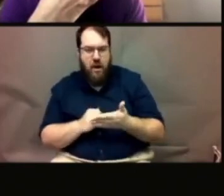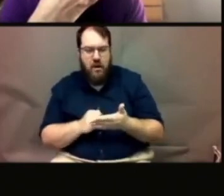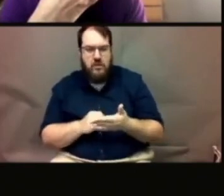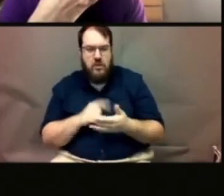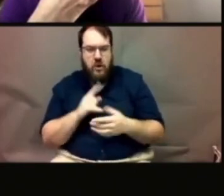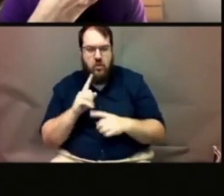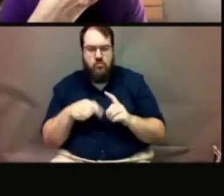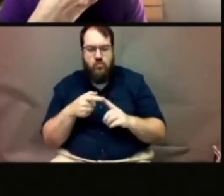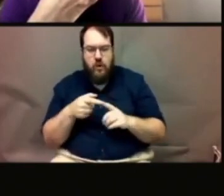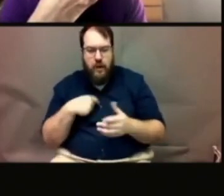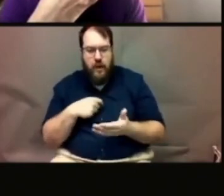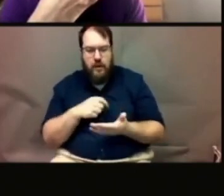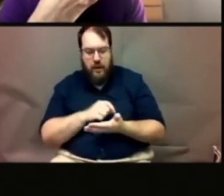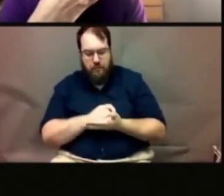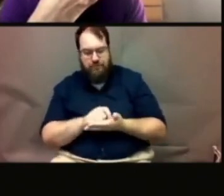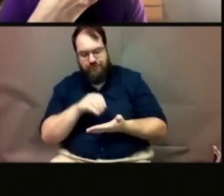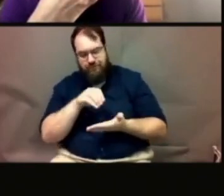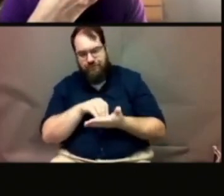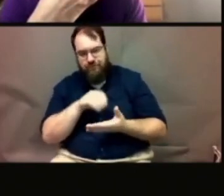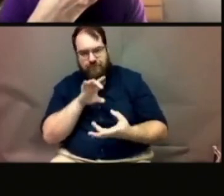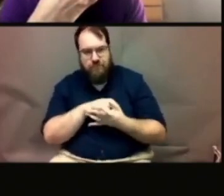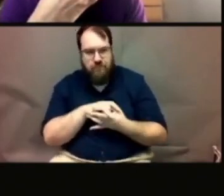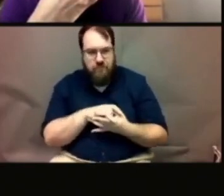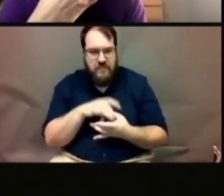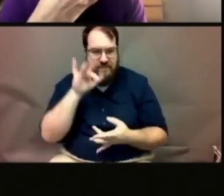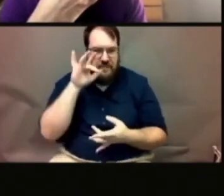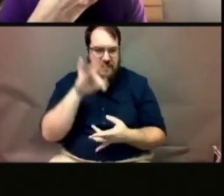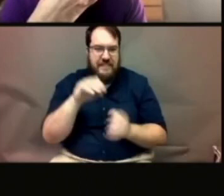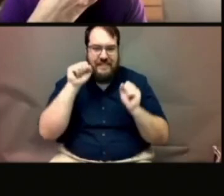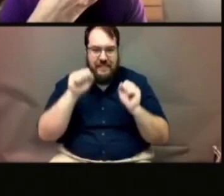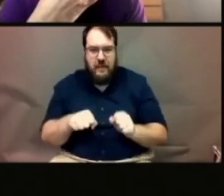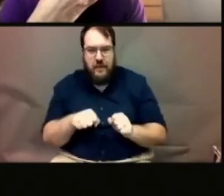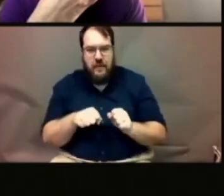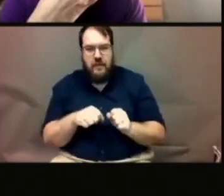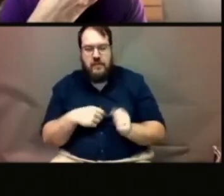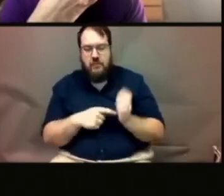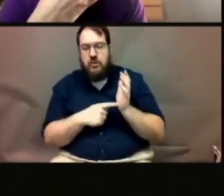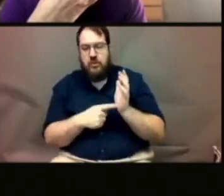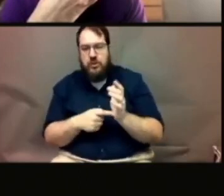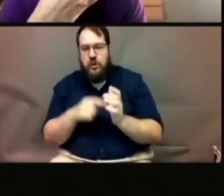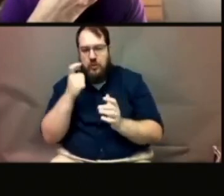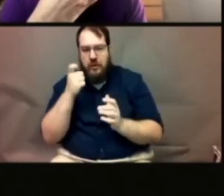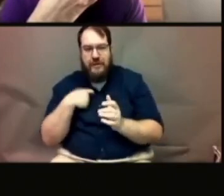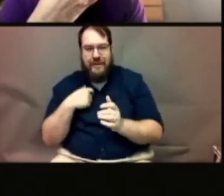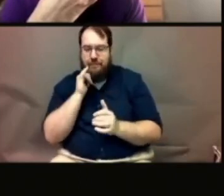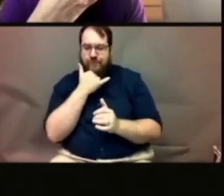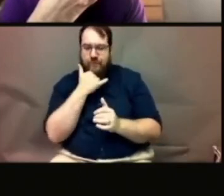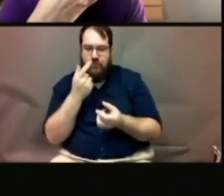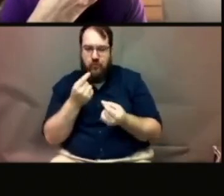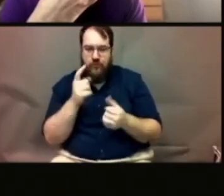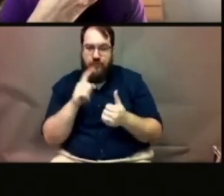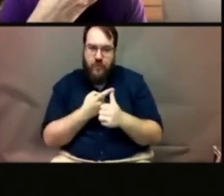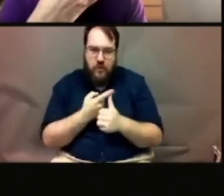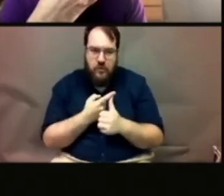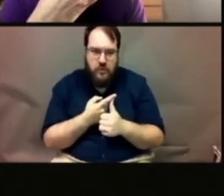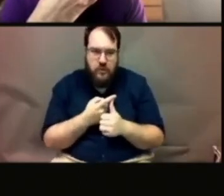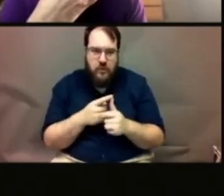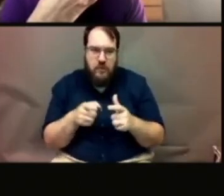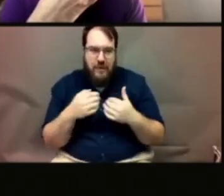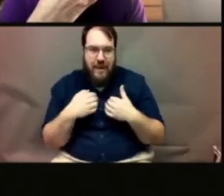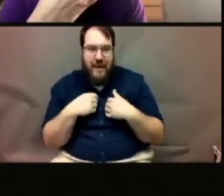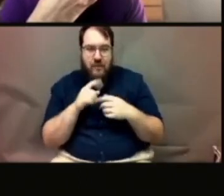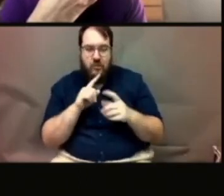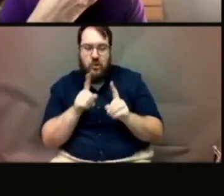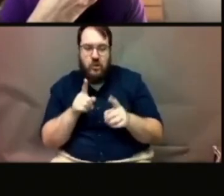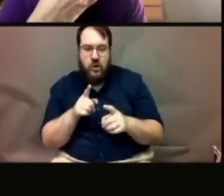pin down, when it's clicked, and I'm just going to show this because I did this first on accident. So if I go to motion, there's a button that says go to